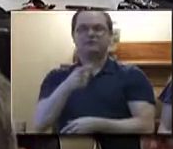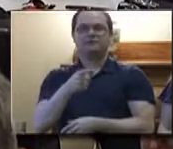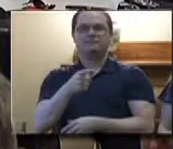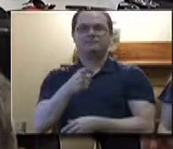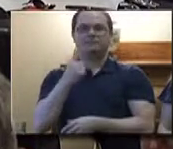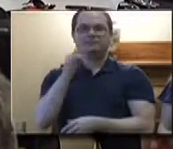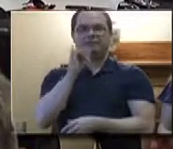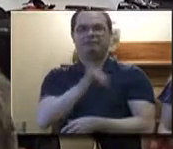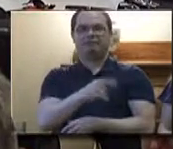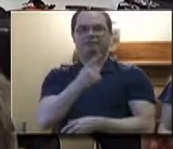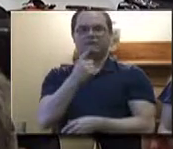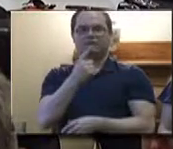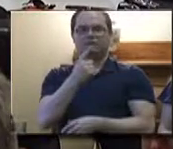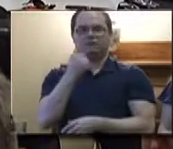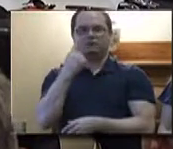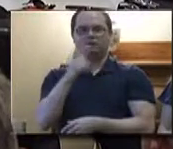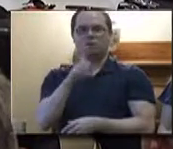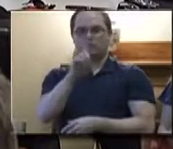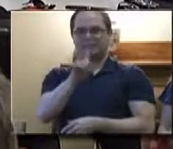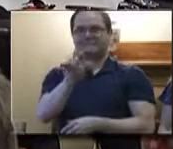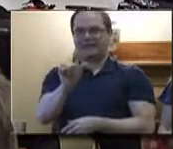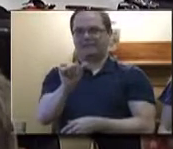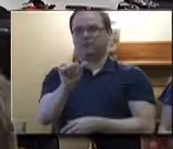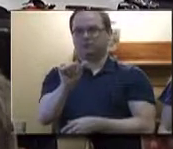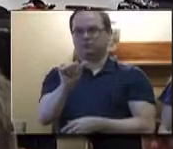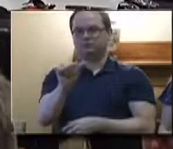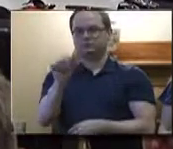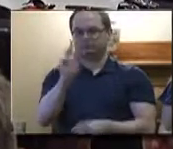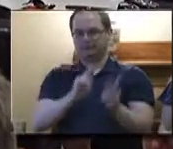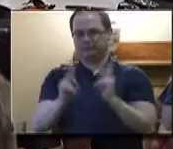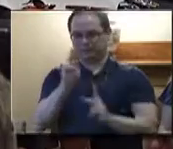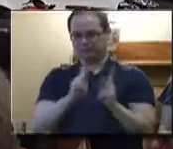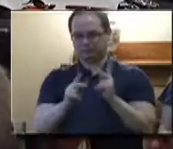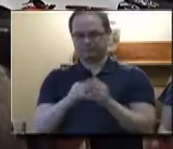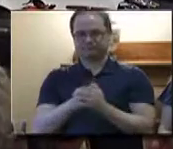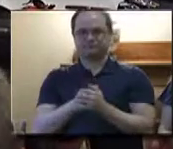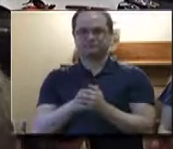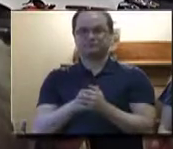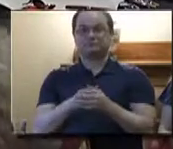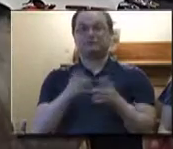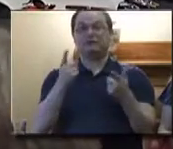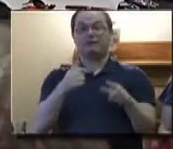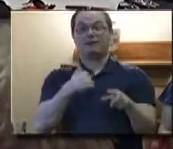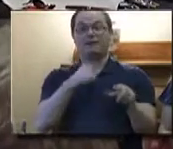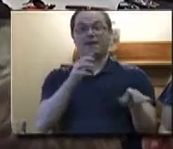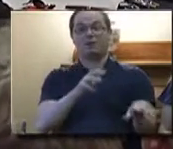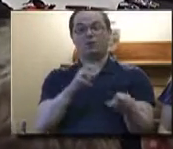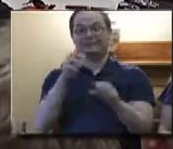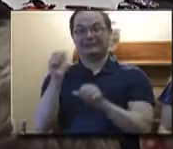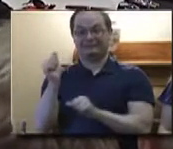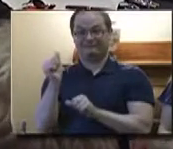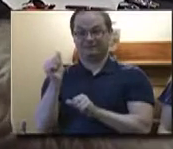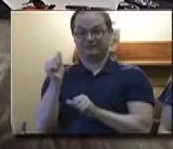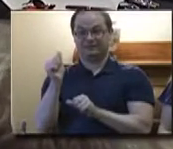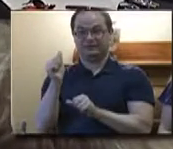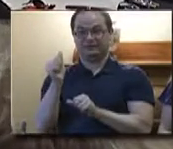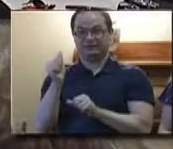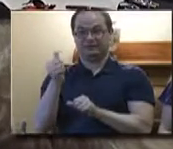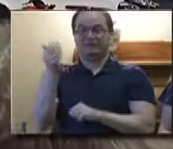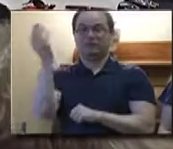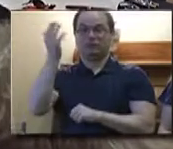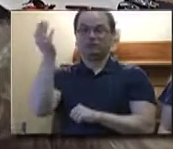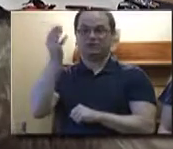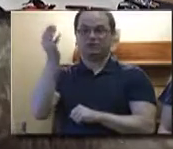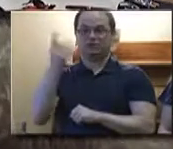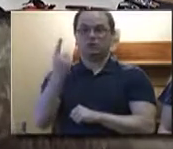it's for disabled inmates. And as I was leaving after giving my